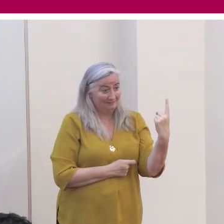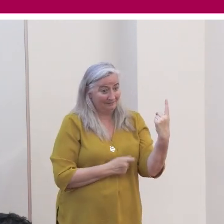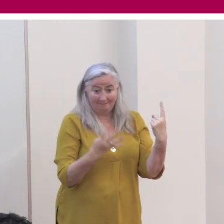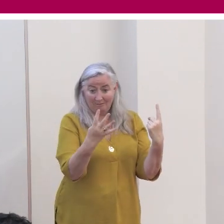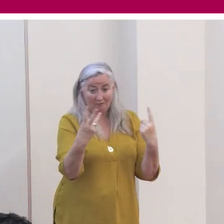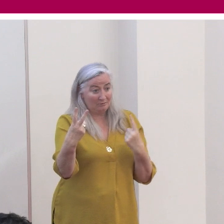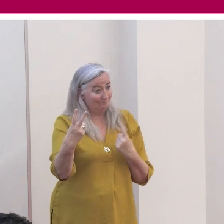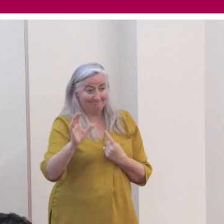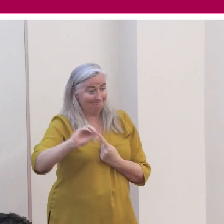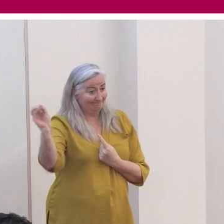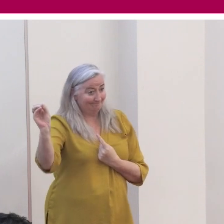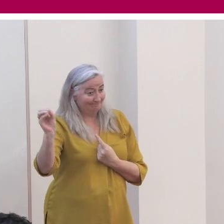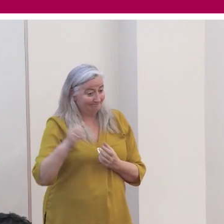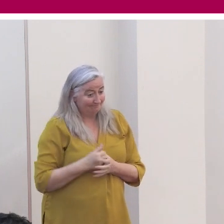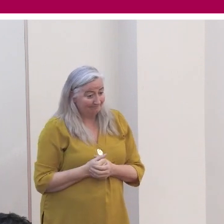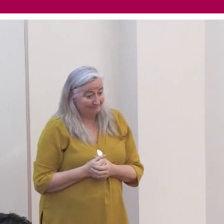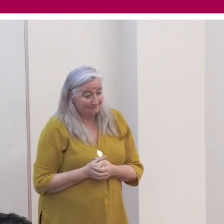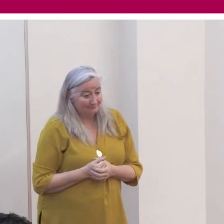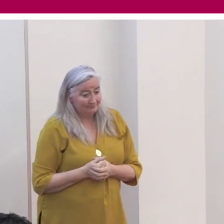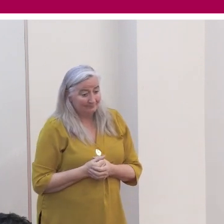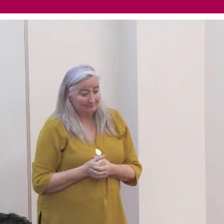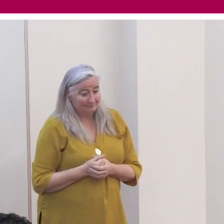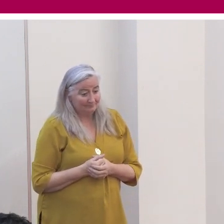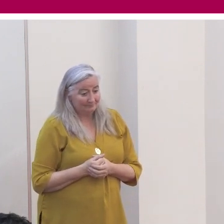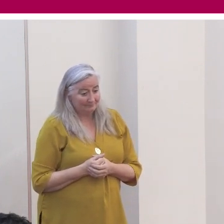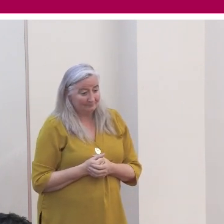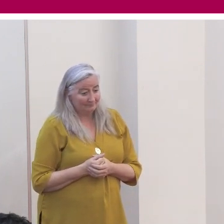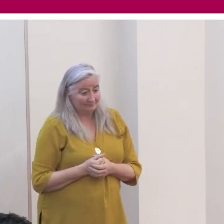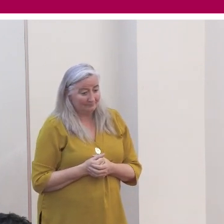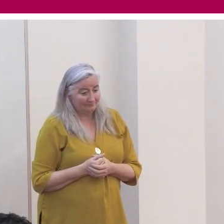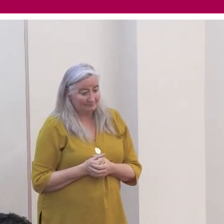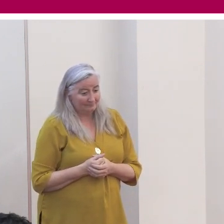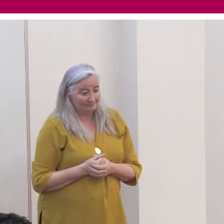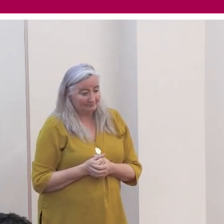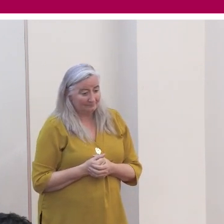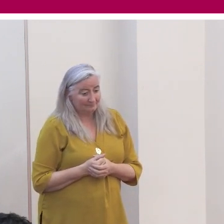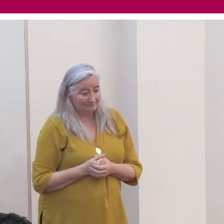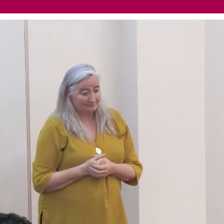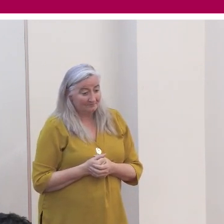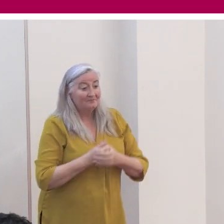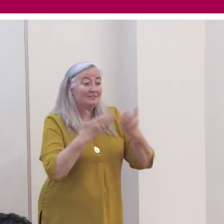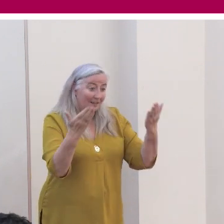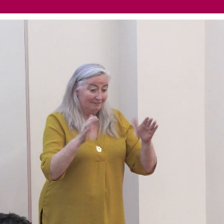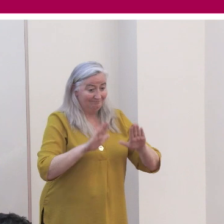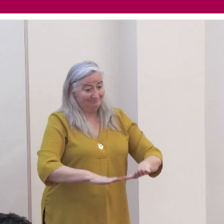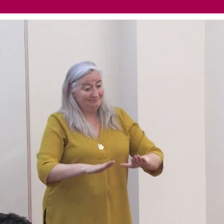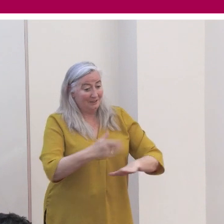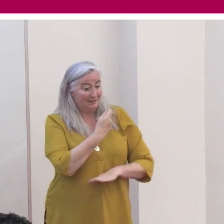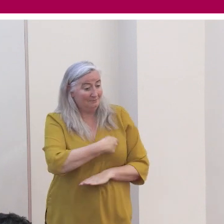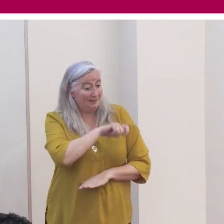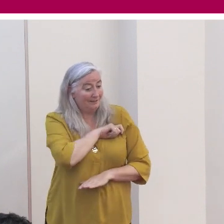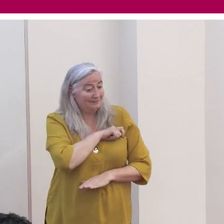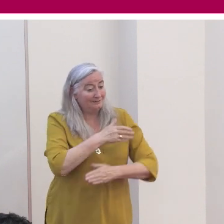And sad to share as well, the overall experiences of women in criminal justice